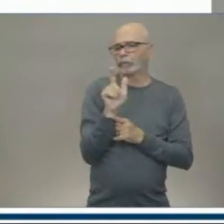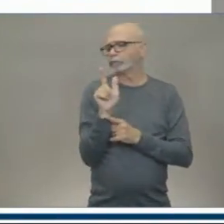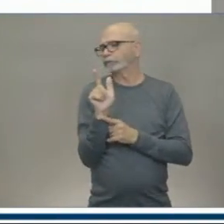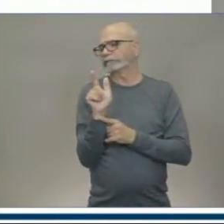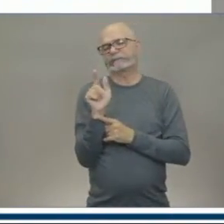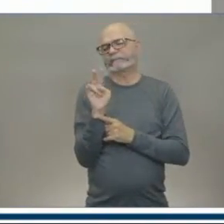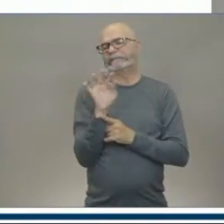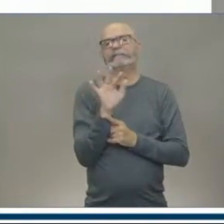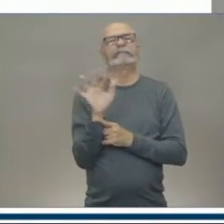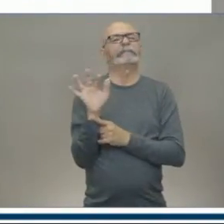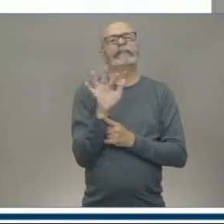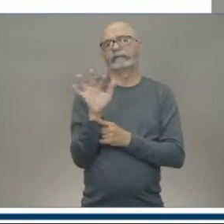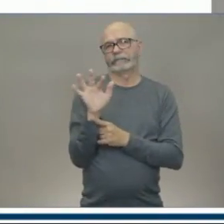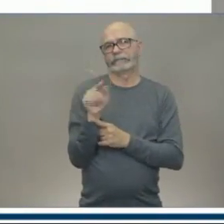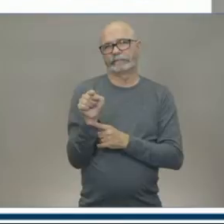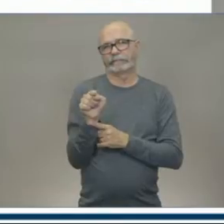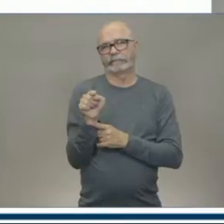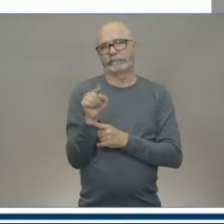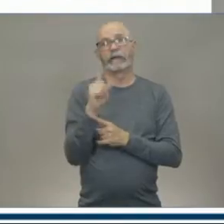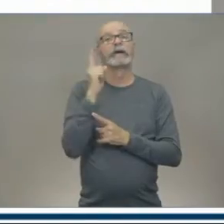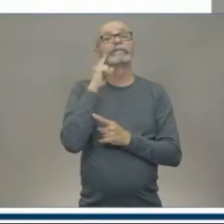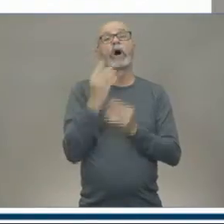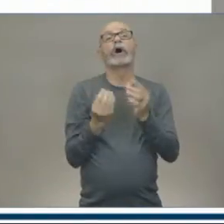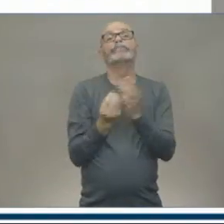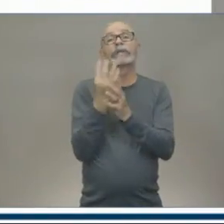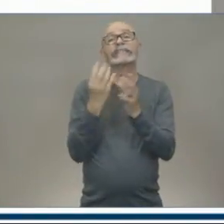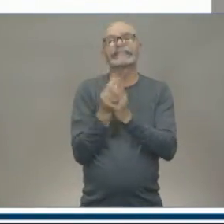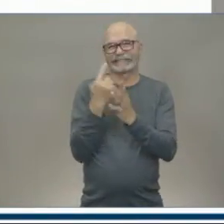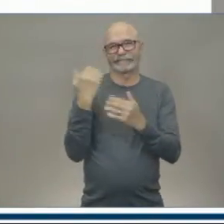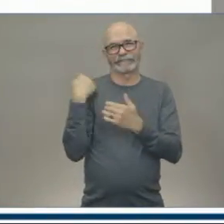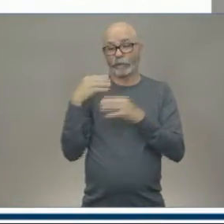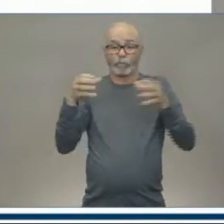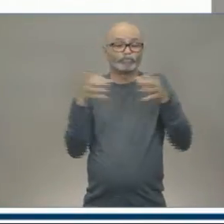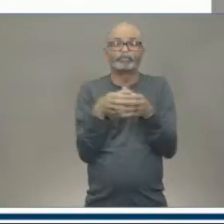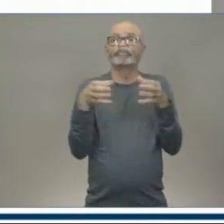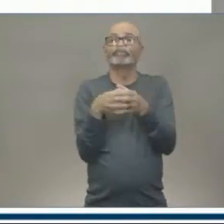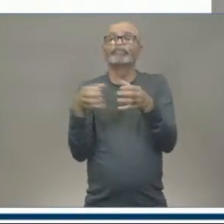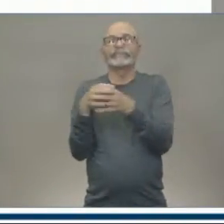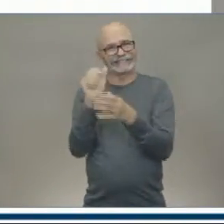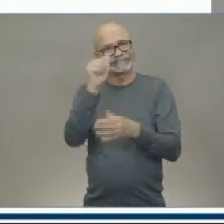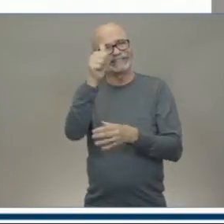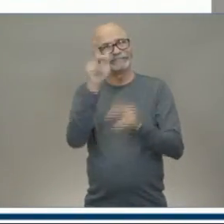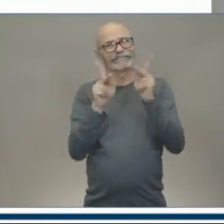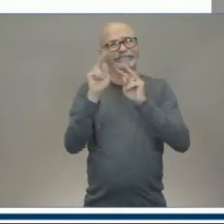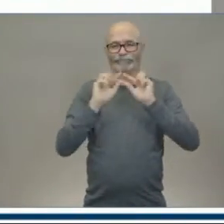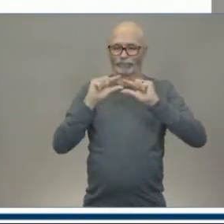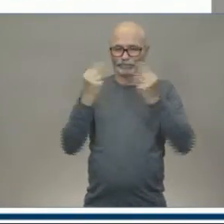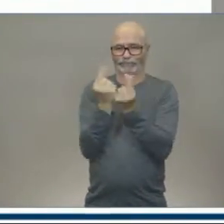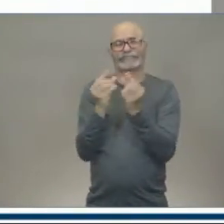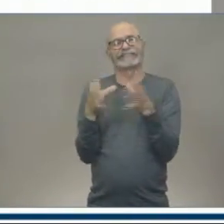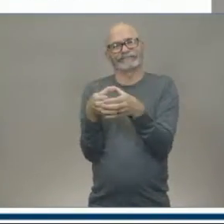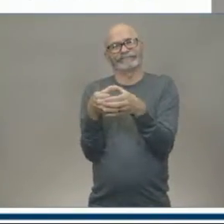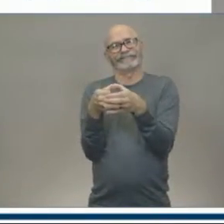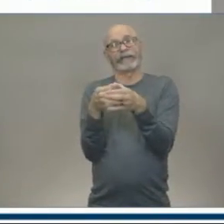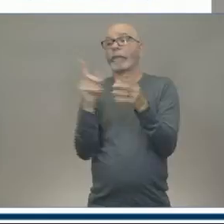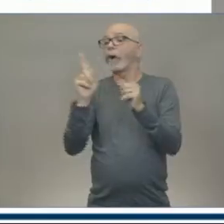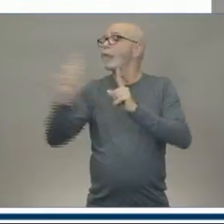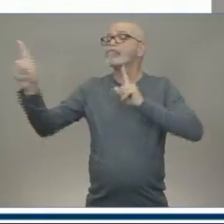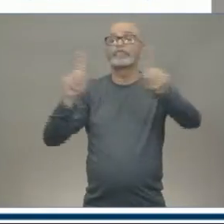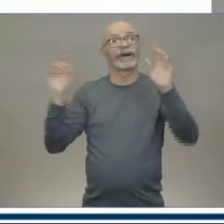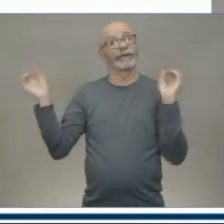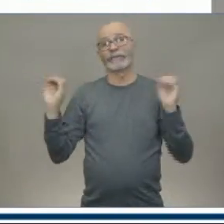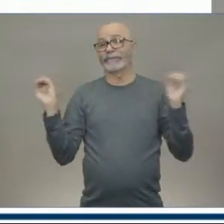people have been allowed to have close social groups of 10 without physical distancing. Starting Monday, we are reducing that